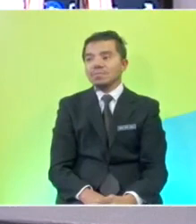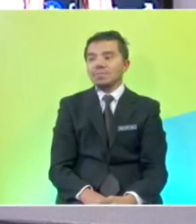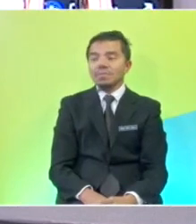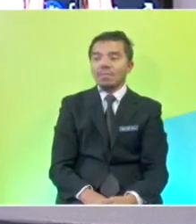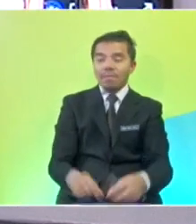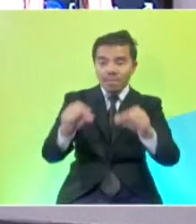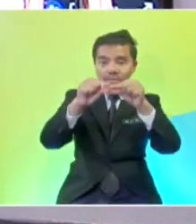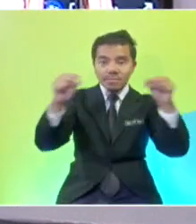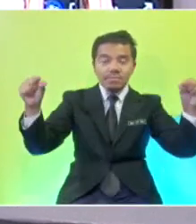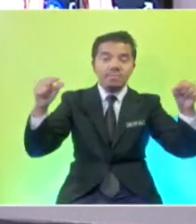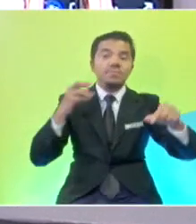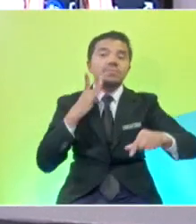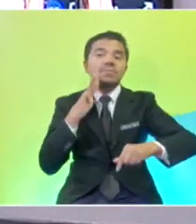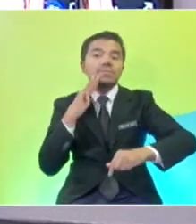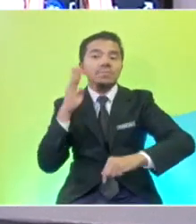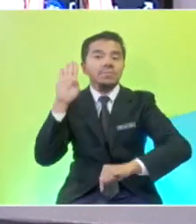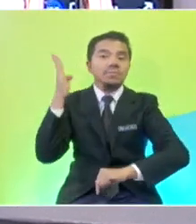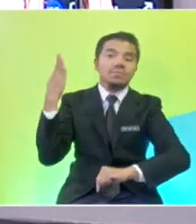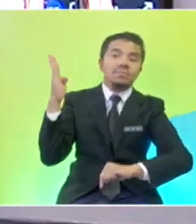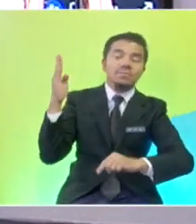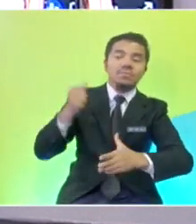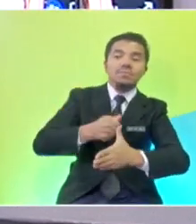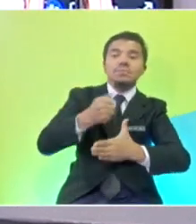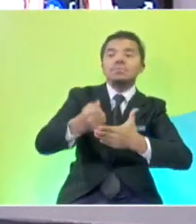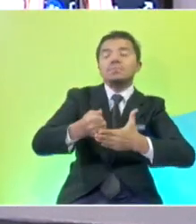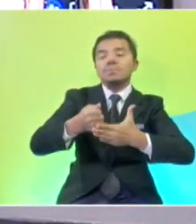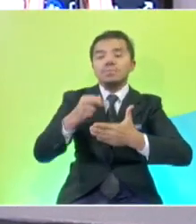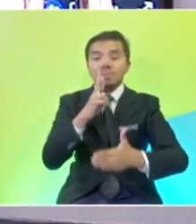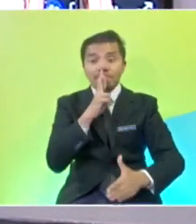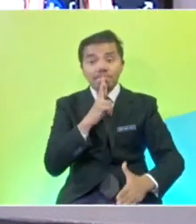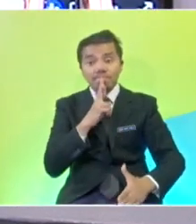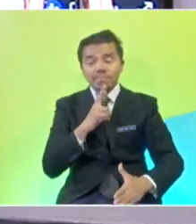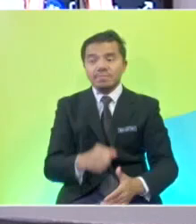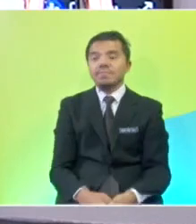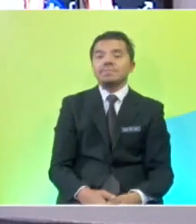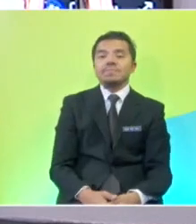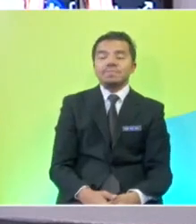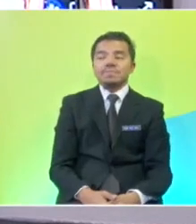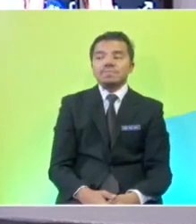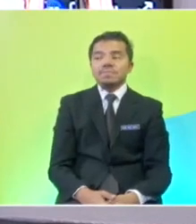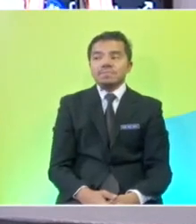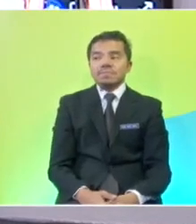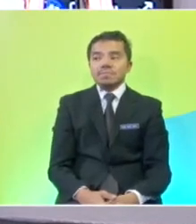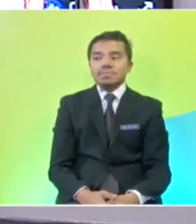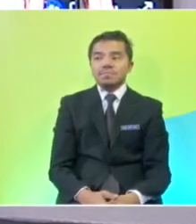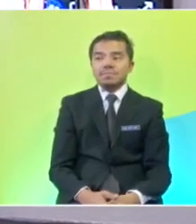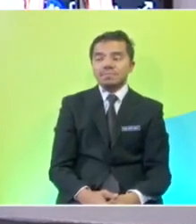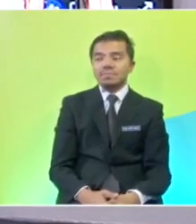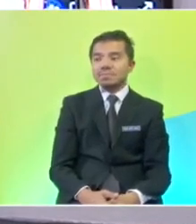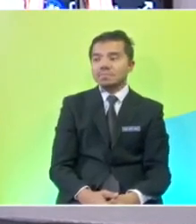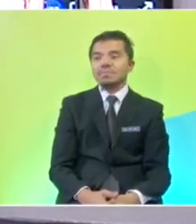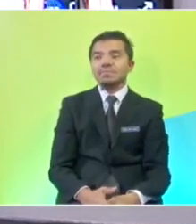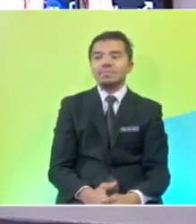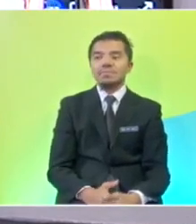red thread? Which one should we pick? Both is the same, right, teacher? We just want to show the nervous system. The nervous Okay, system. I think I'll go for the